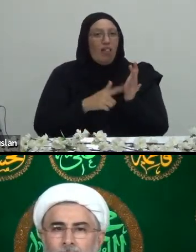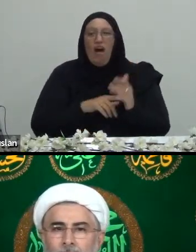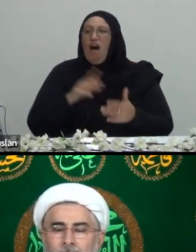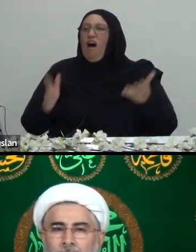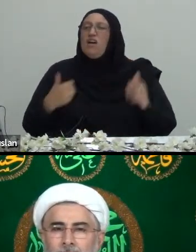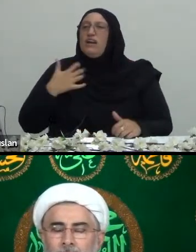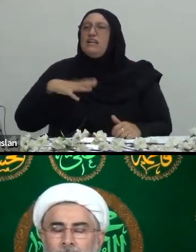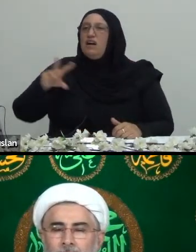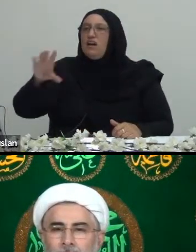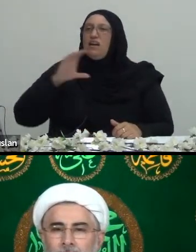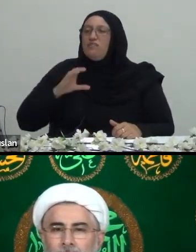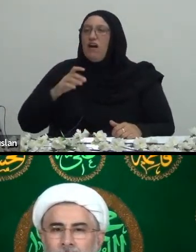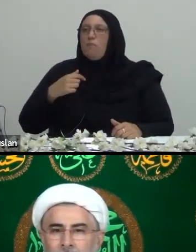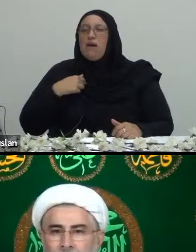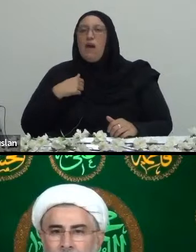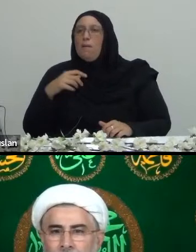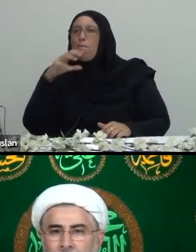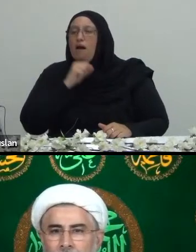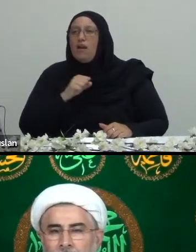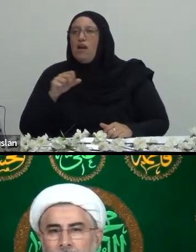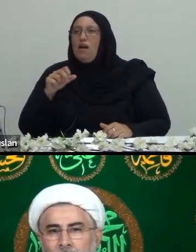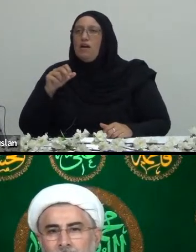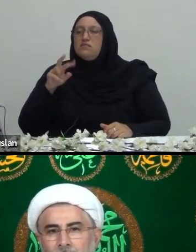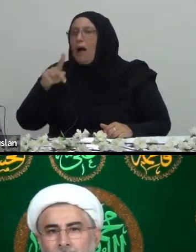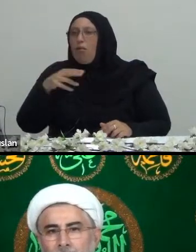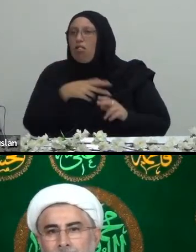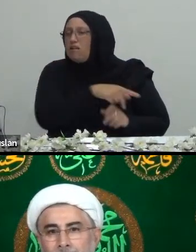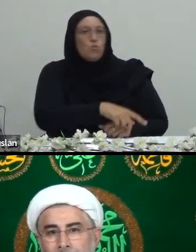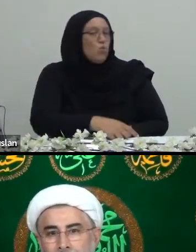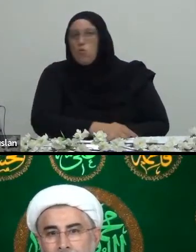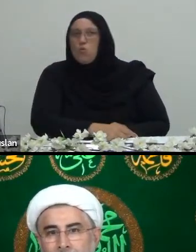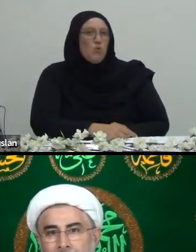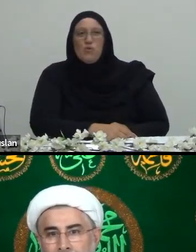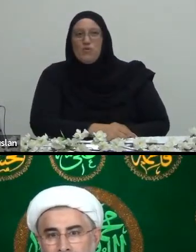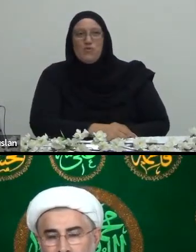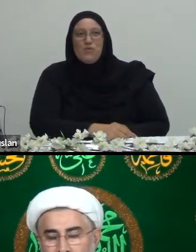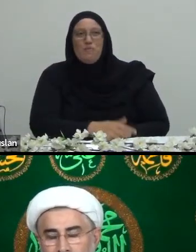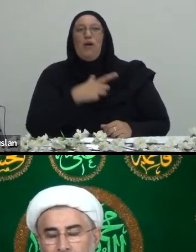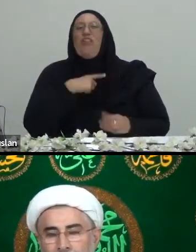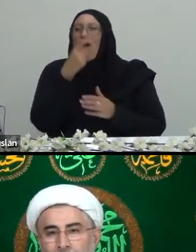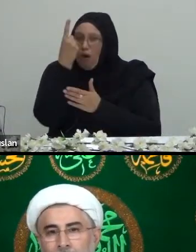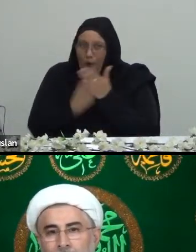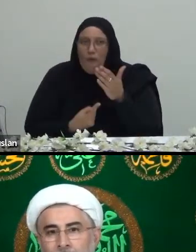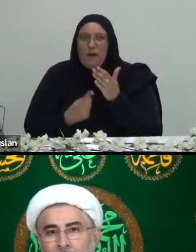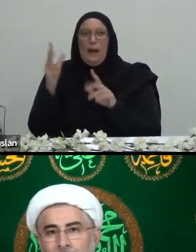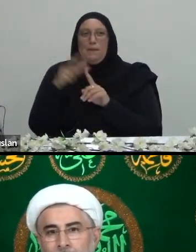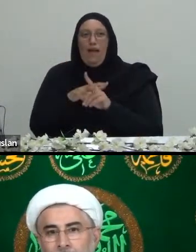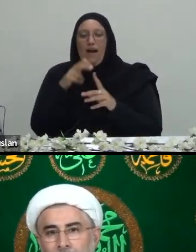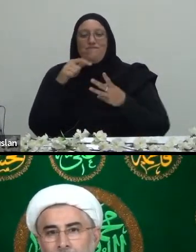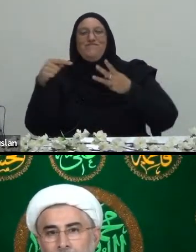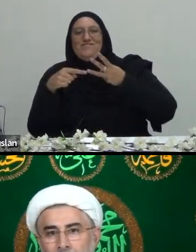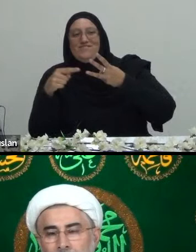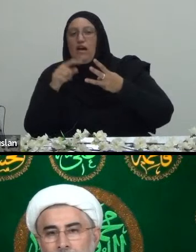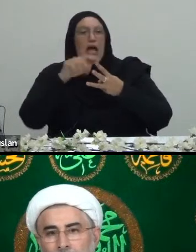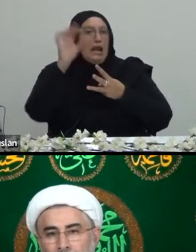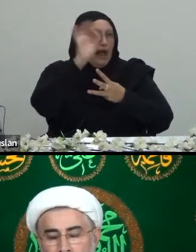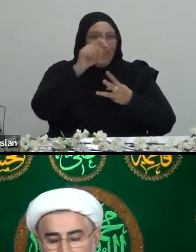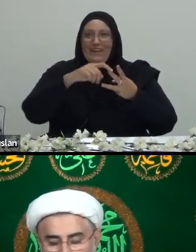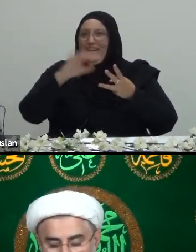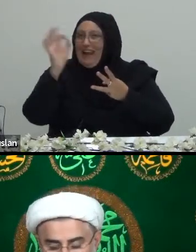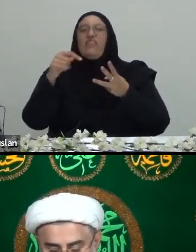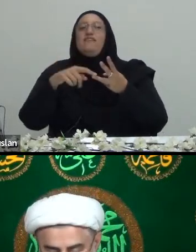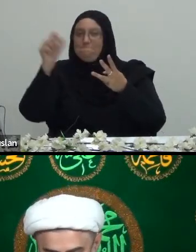I did want to ask another couple of questions around that concept, but inshallah we'll get to that point. We'll get to that.